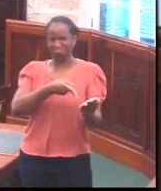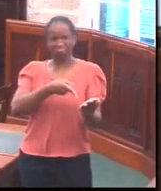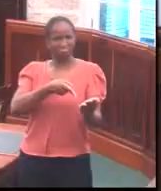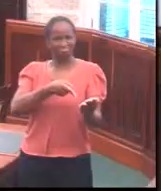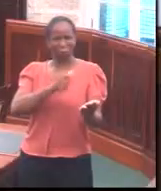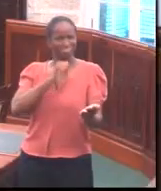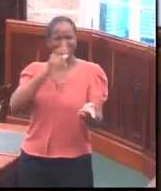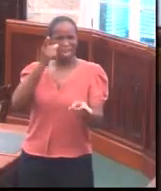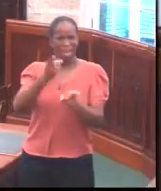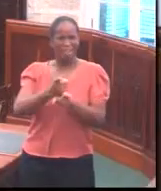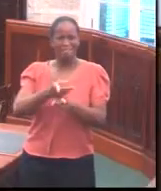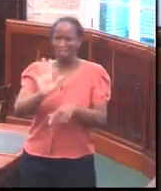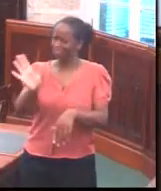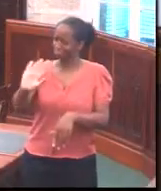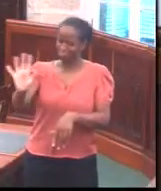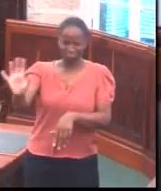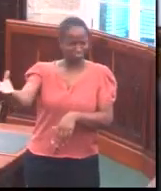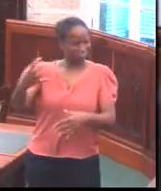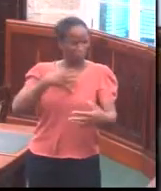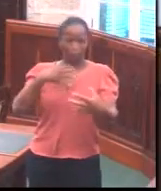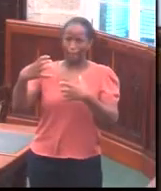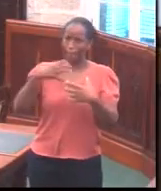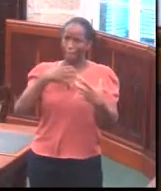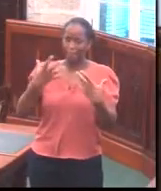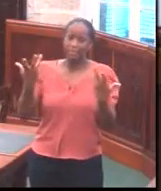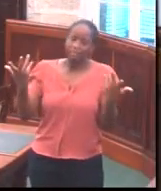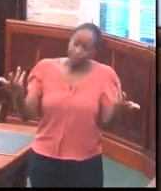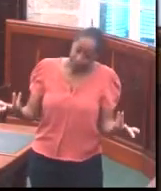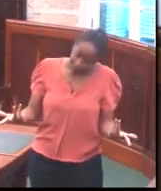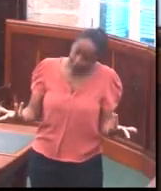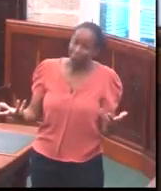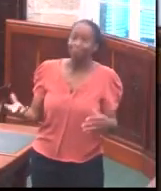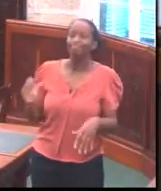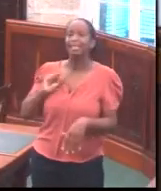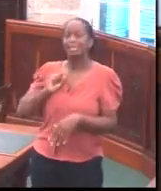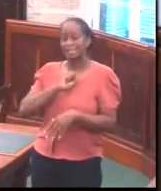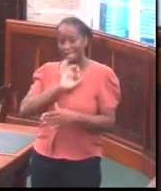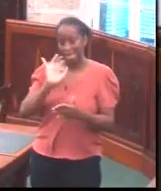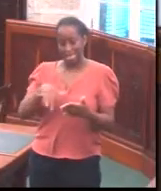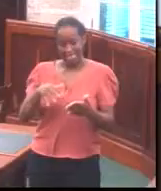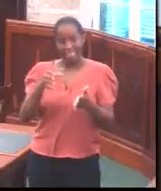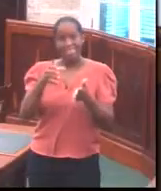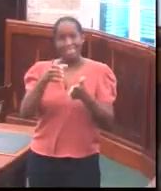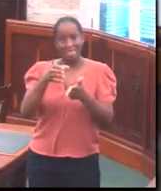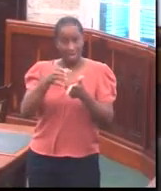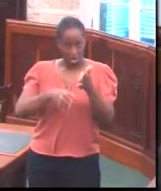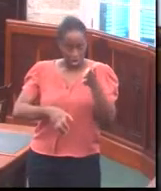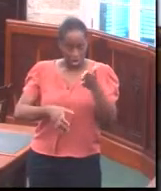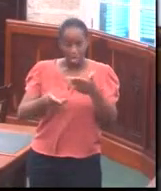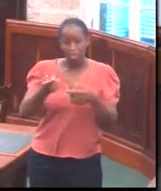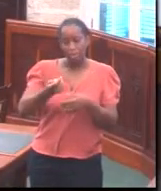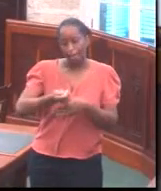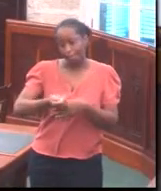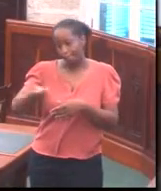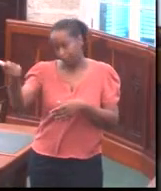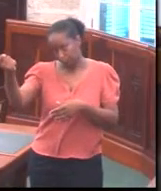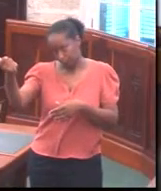clause has been removed. Further to protest, and the public now knows this, so this is not a point of contention,